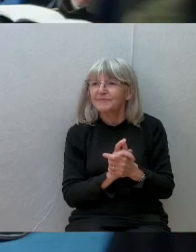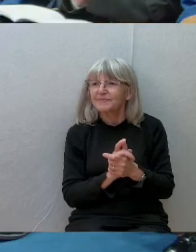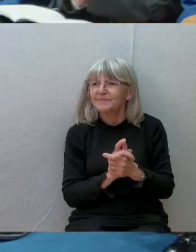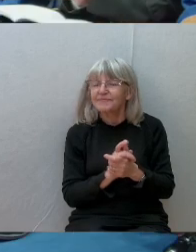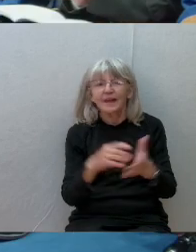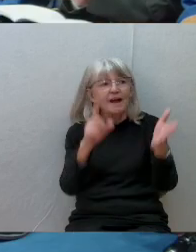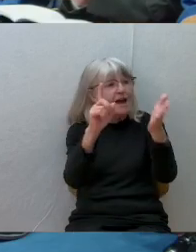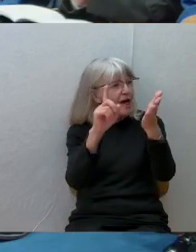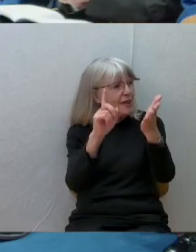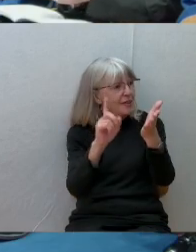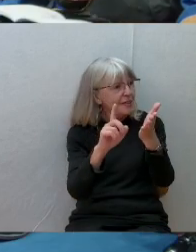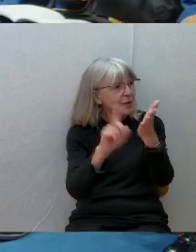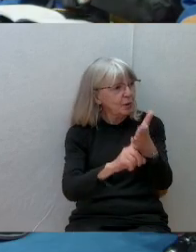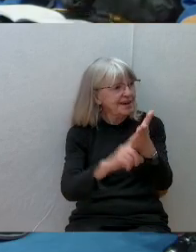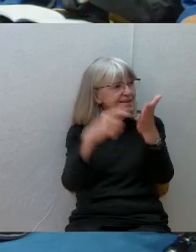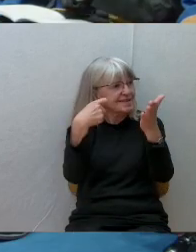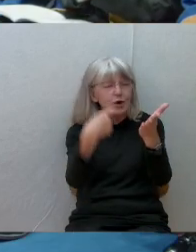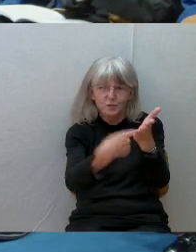Louise Riggs.